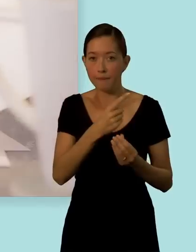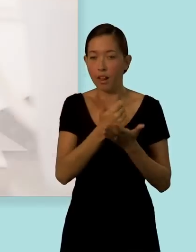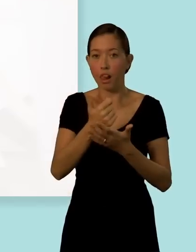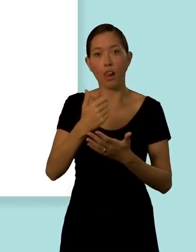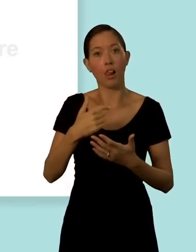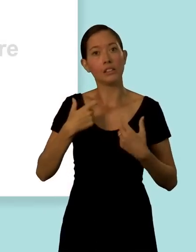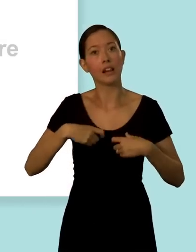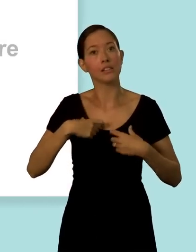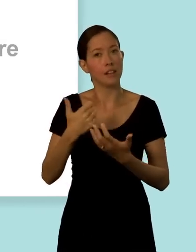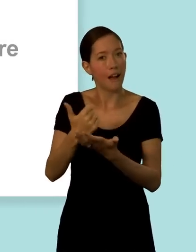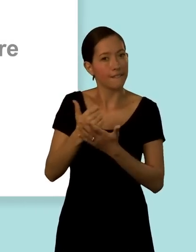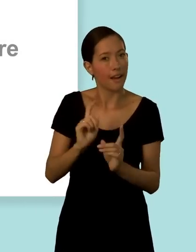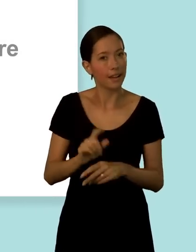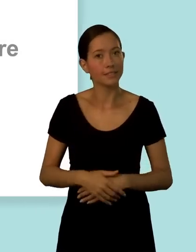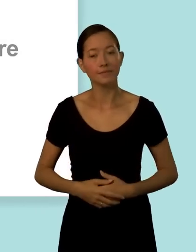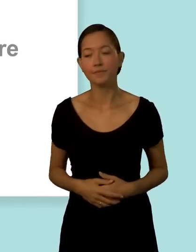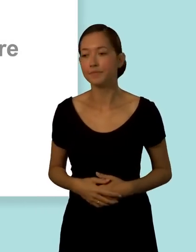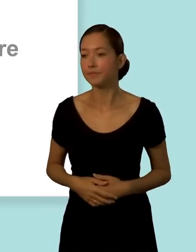advice.